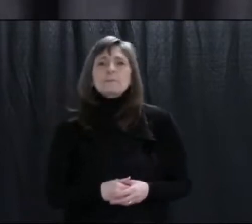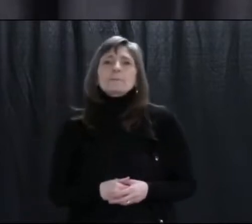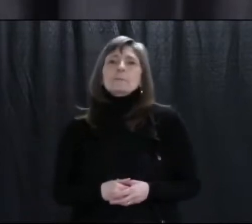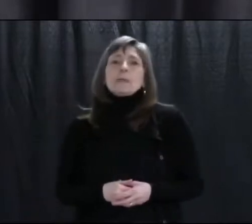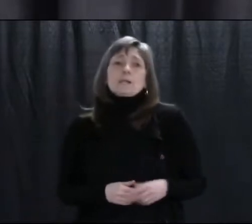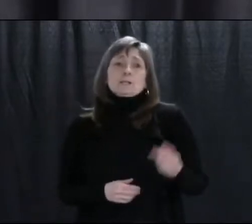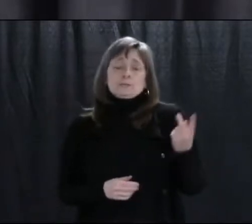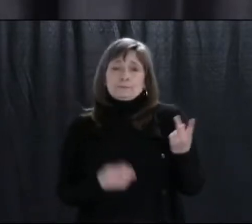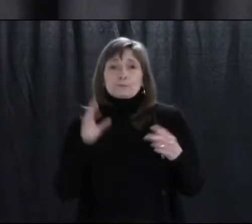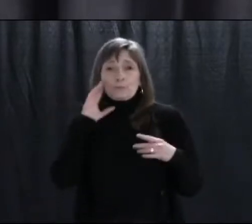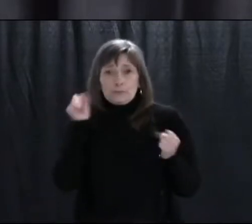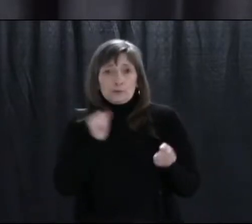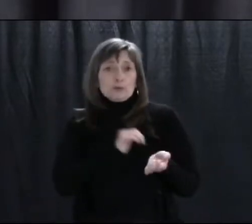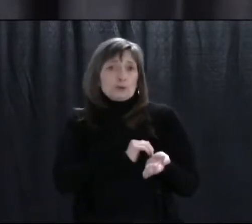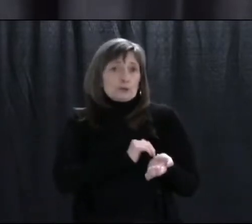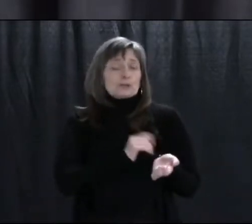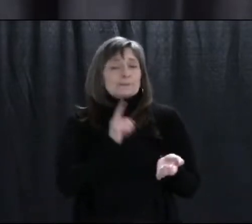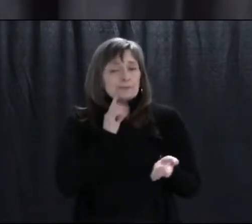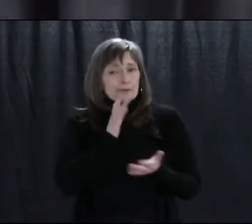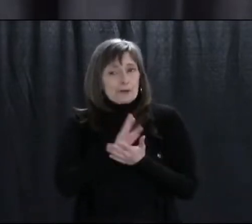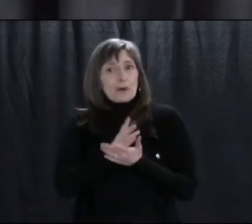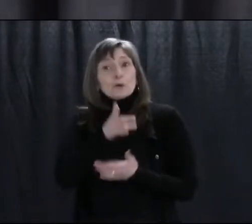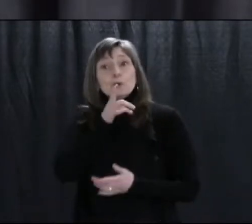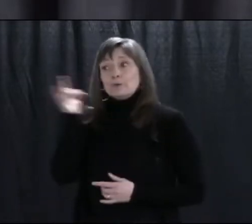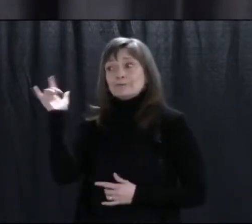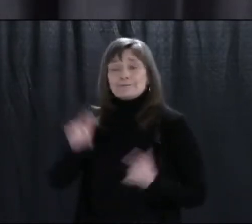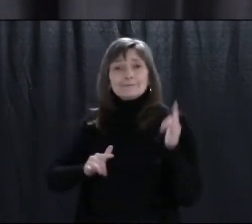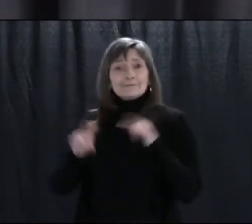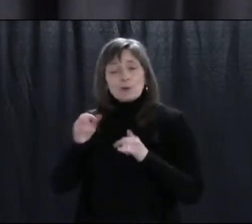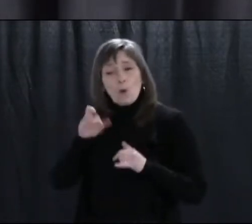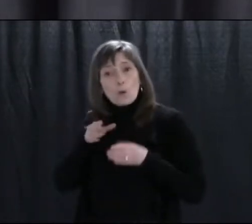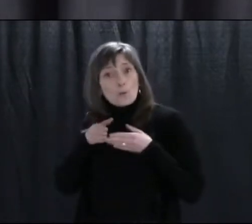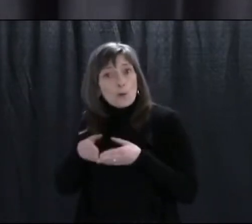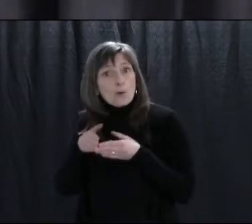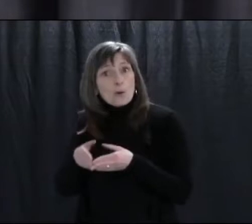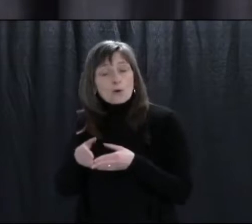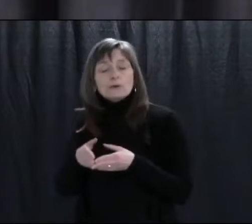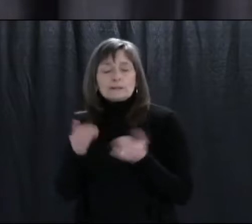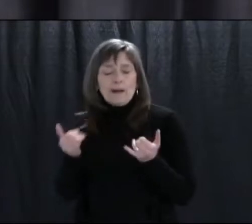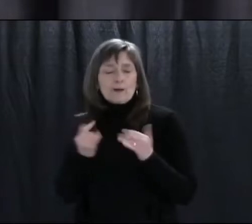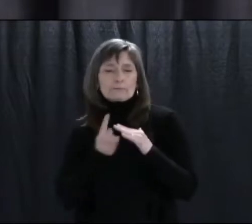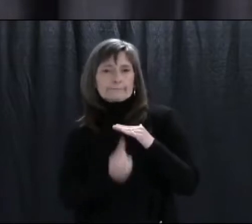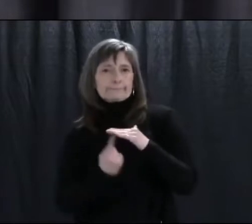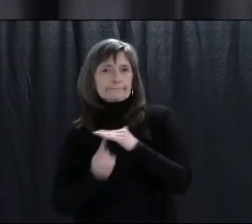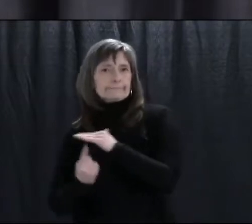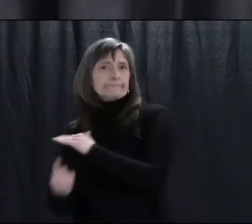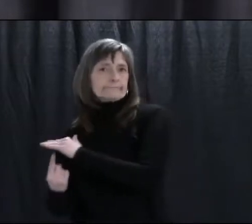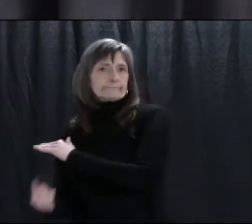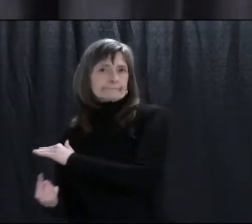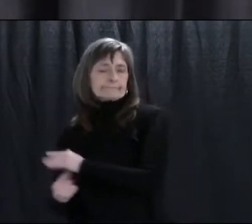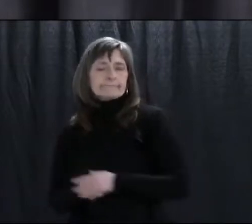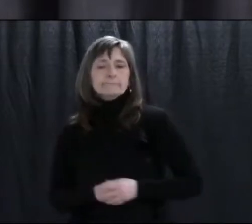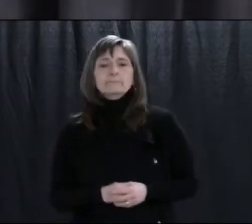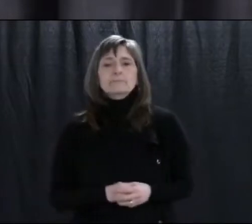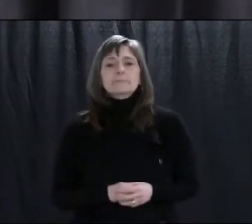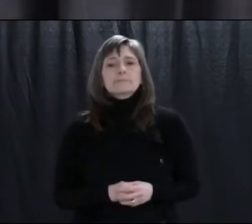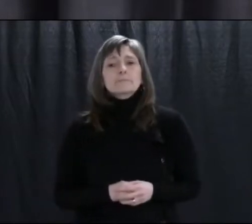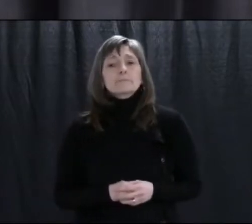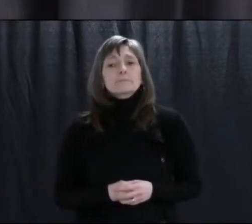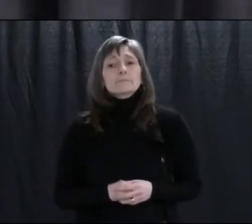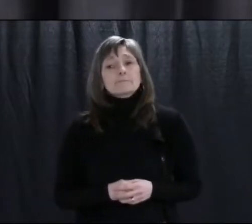Fitzgerald referenced those people who have travelled and are, for various reasons, in self-isolation. That presents